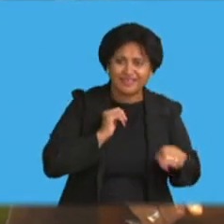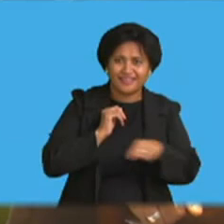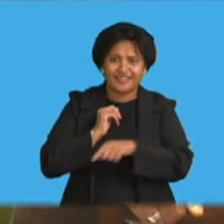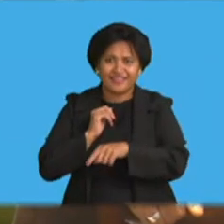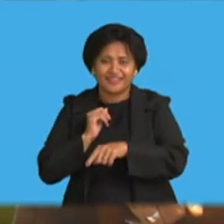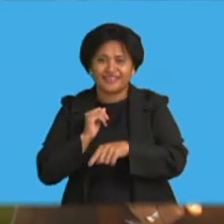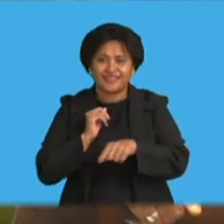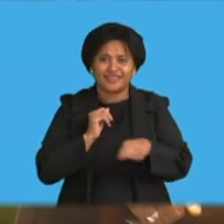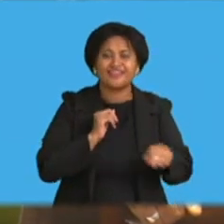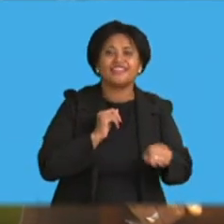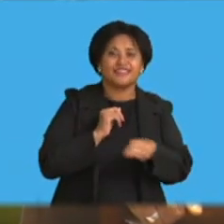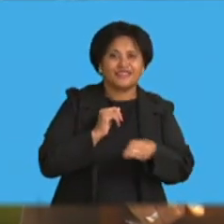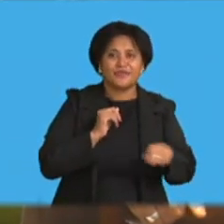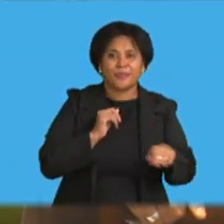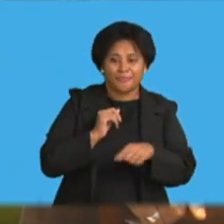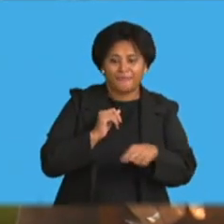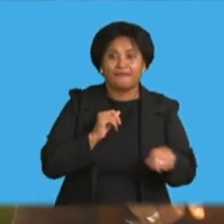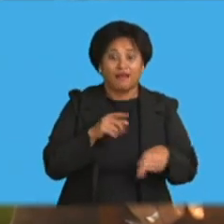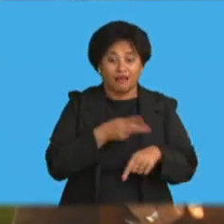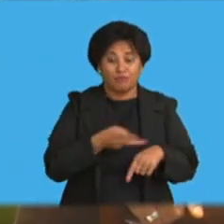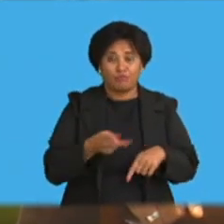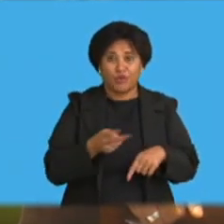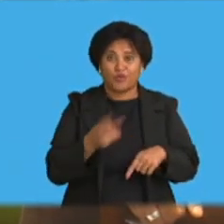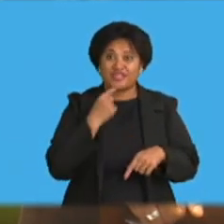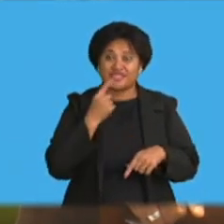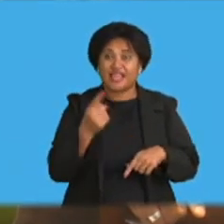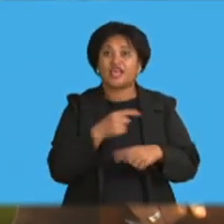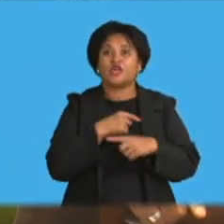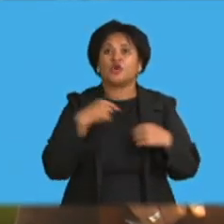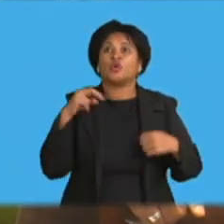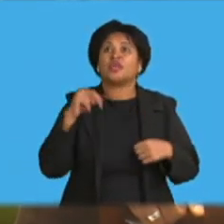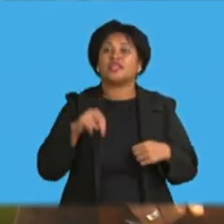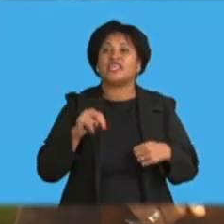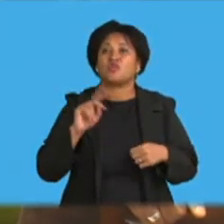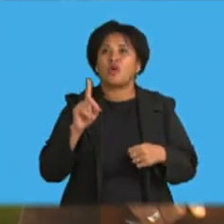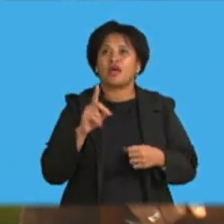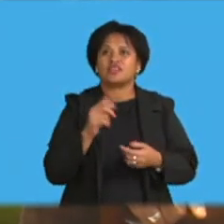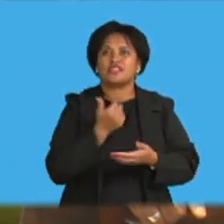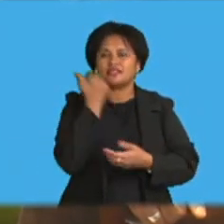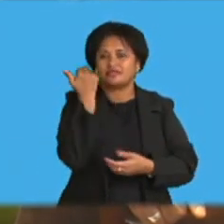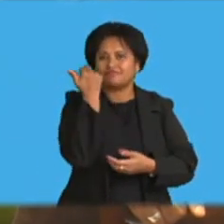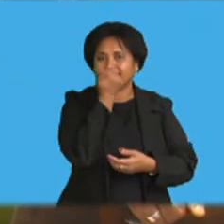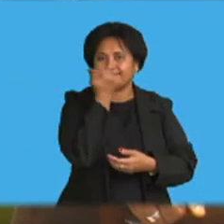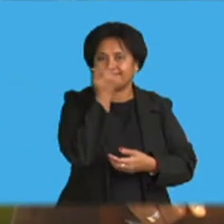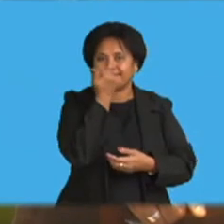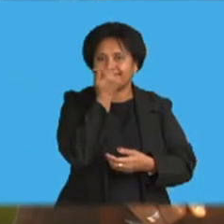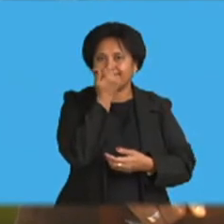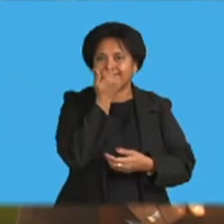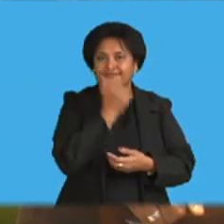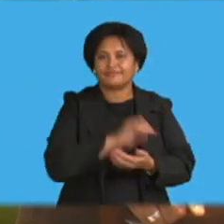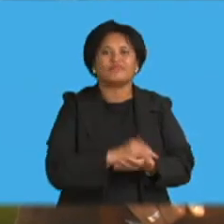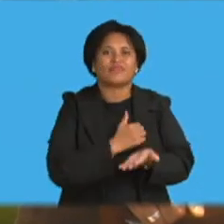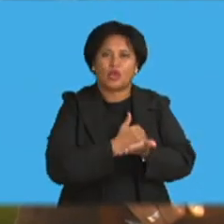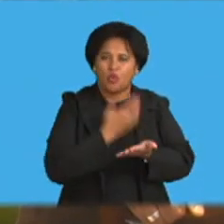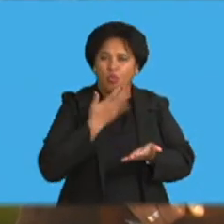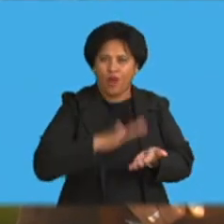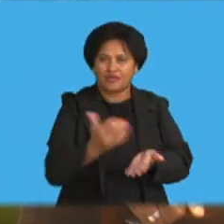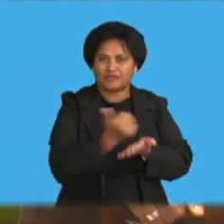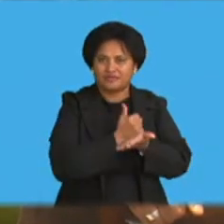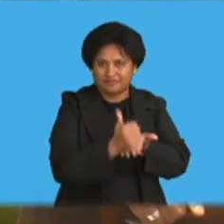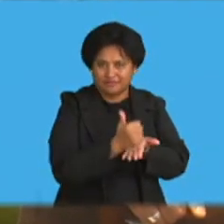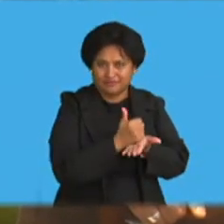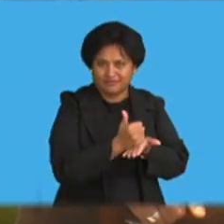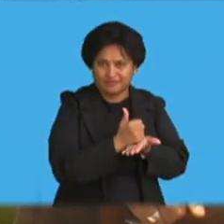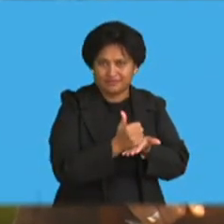with wisdom beyond their years responded that we need to walk the talk and to act. Madam Speaker, this government is